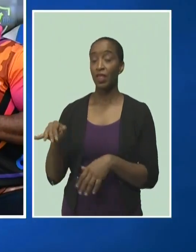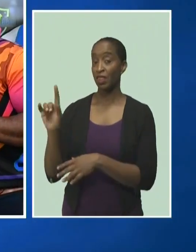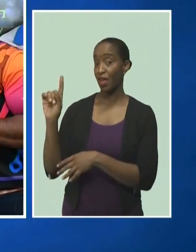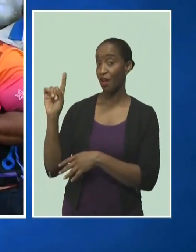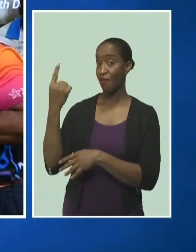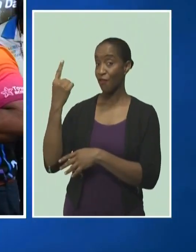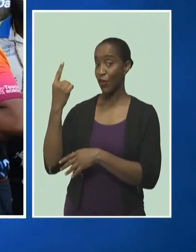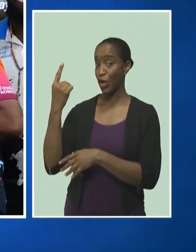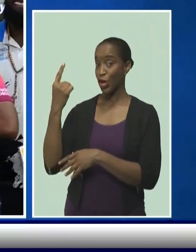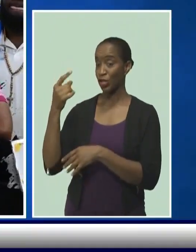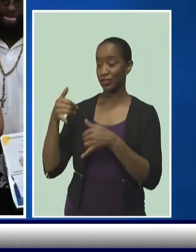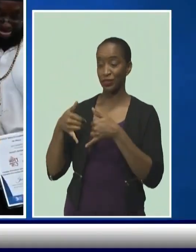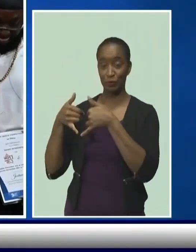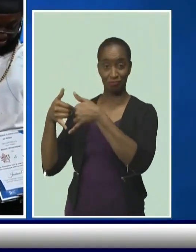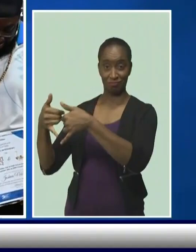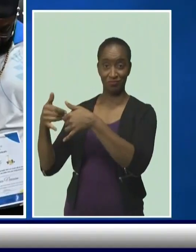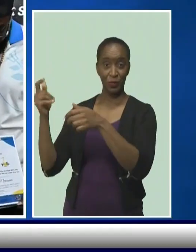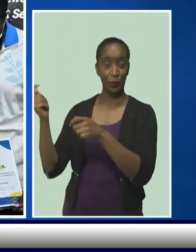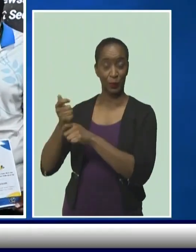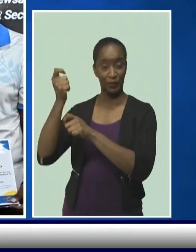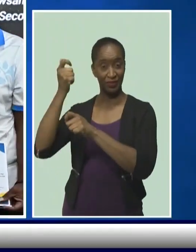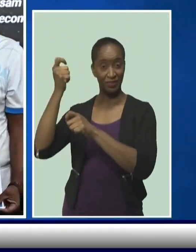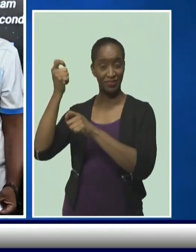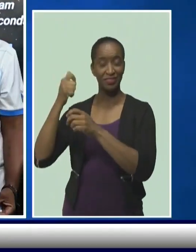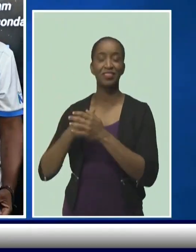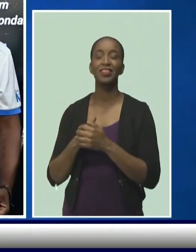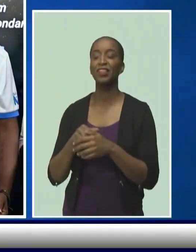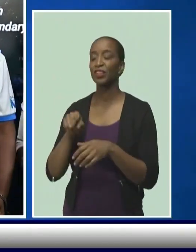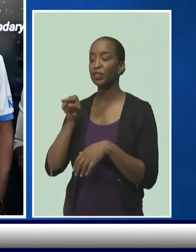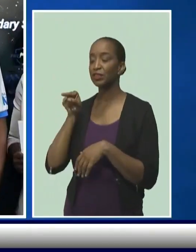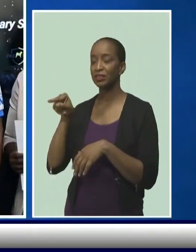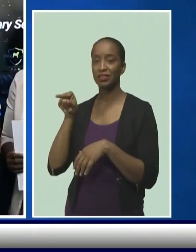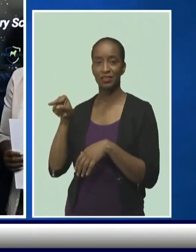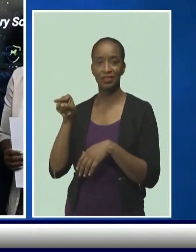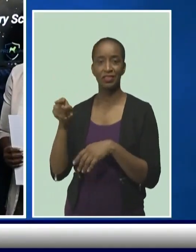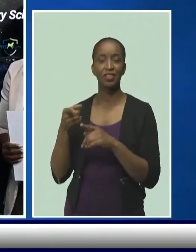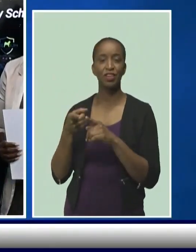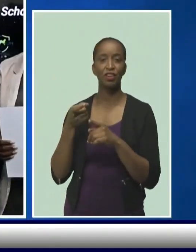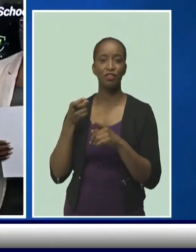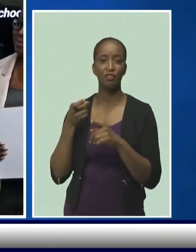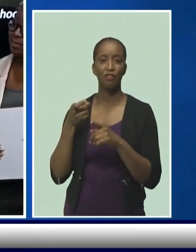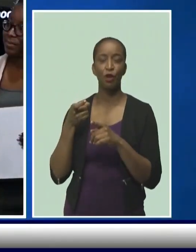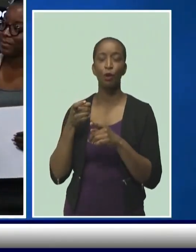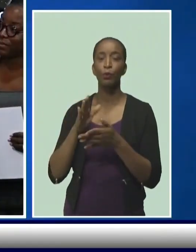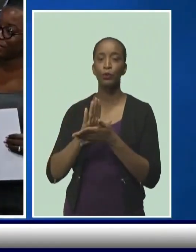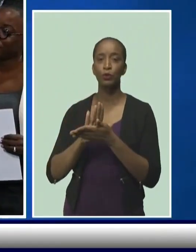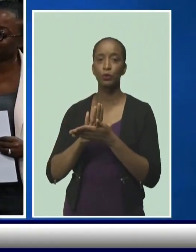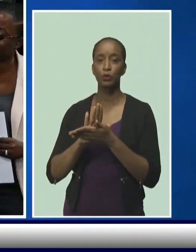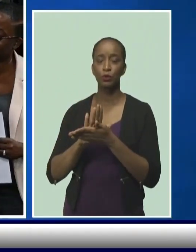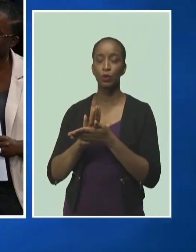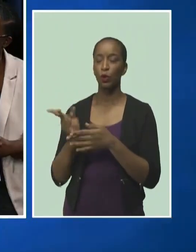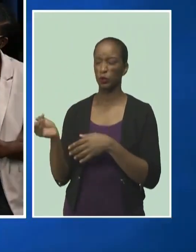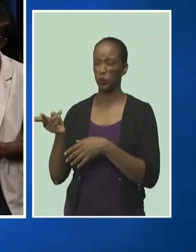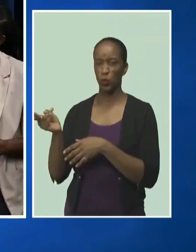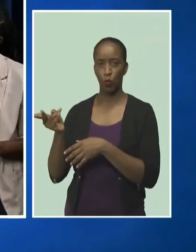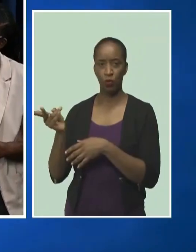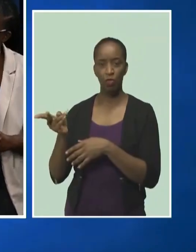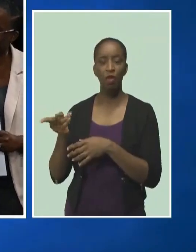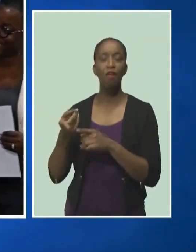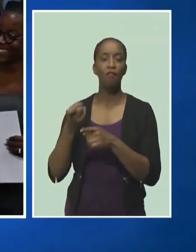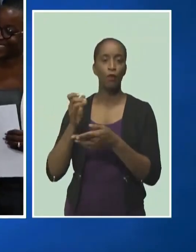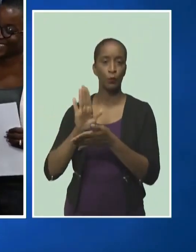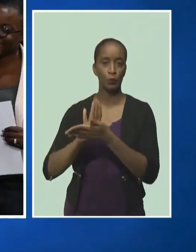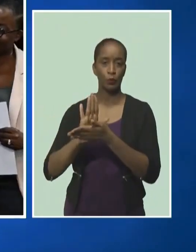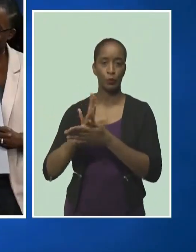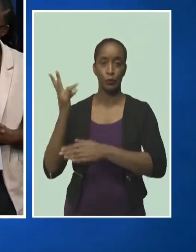inaugural school's jingle competition has been won by Joshua Newsom, featuring Navita Whitehead. They both attend the Seventh-day